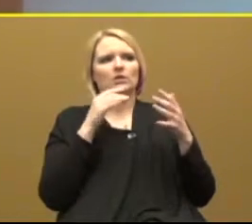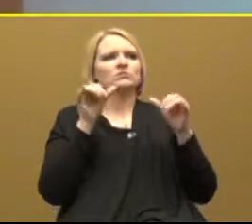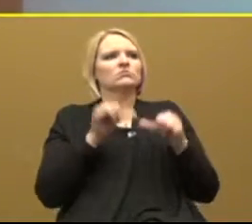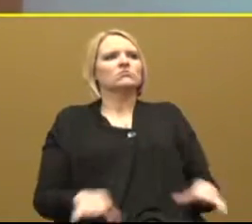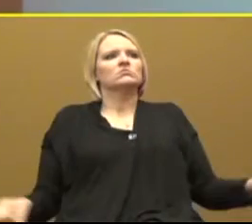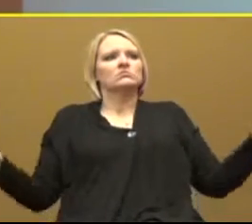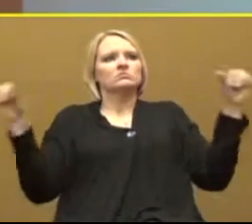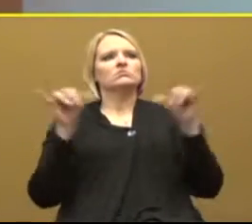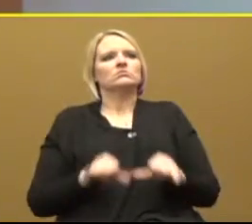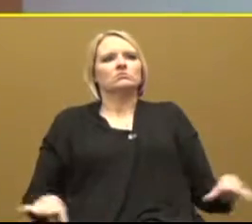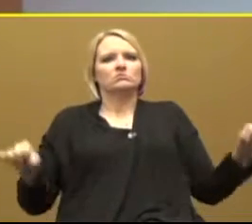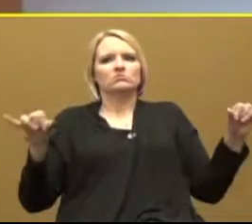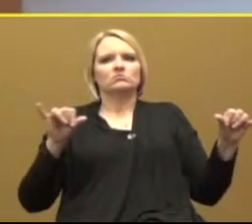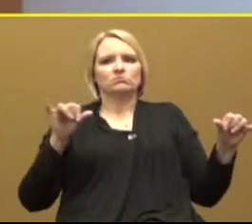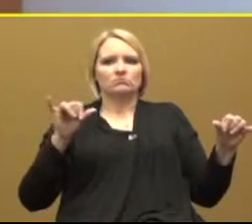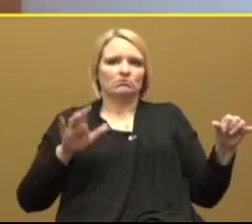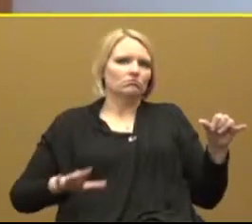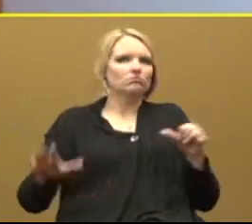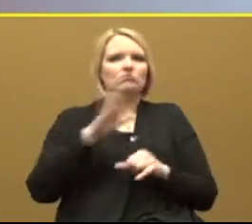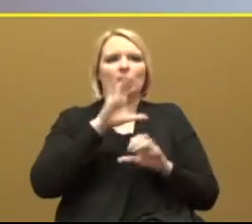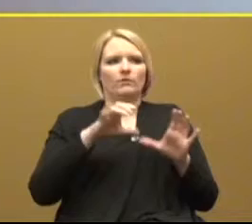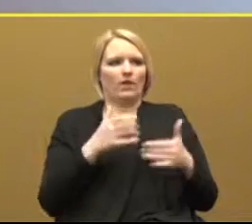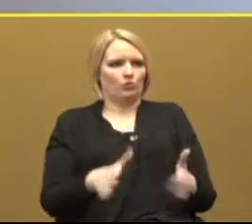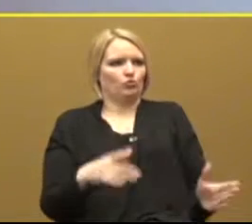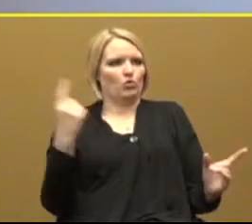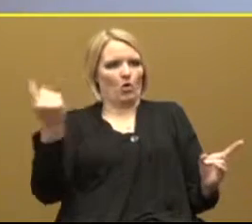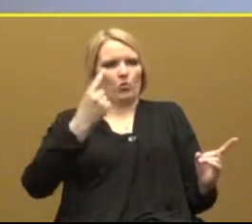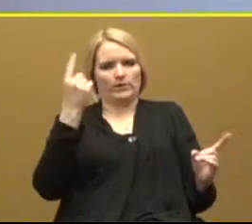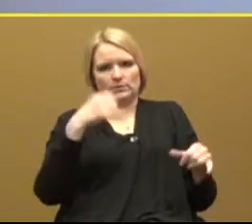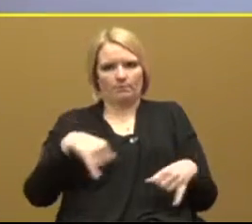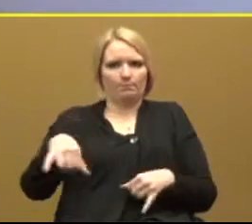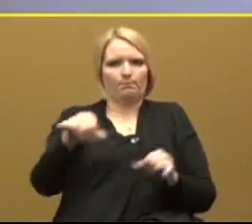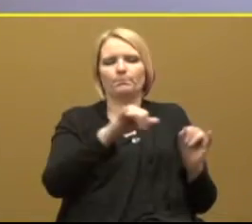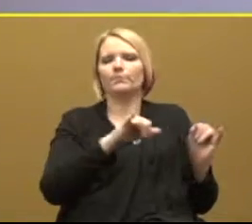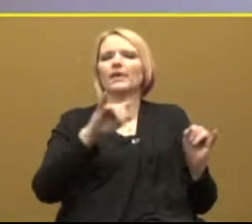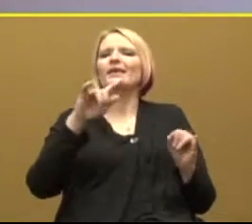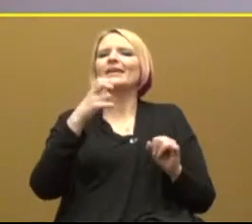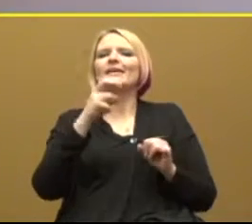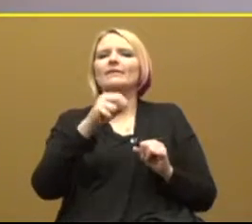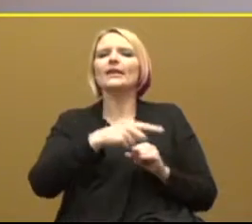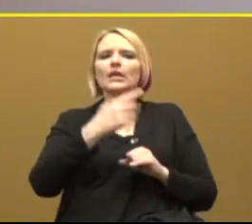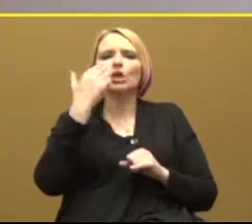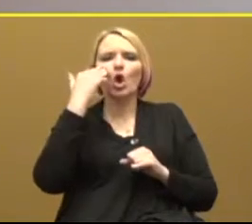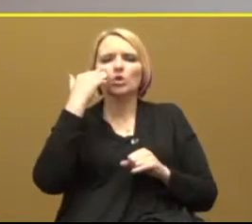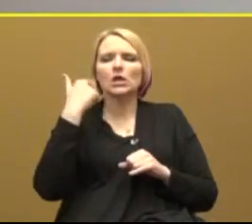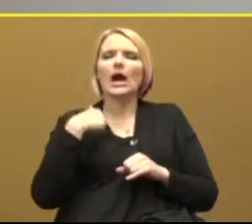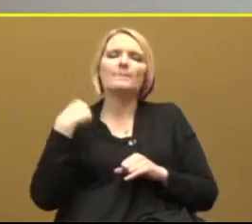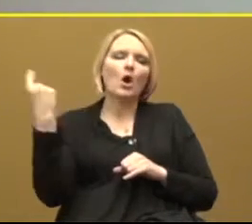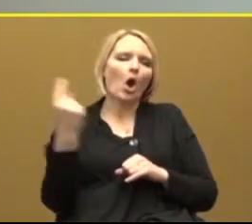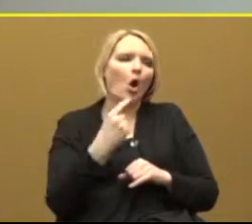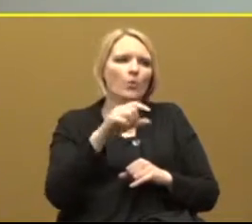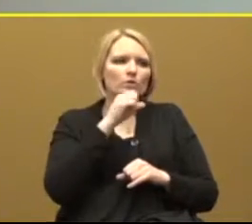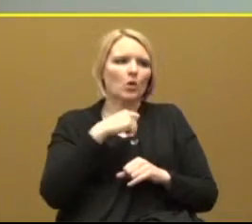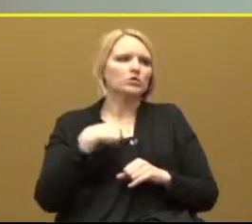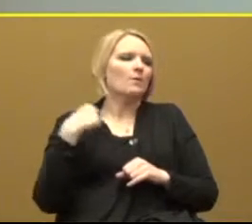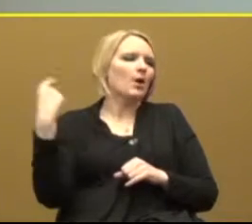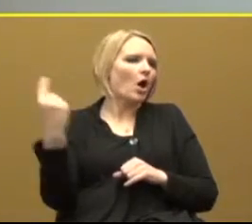consistent in the classroom always. So Ethan knew that he was always